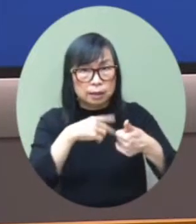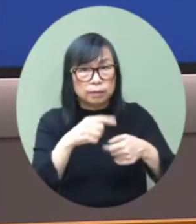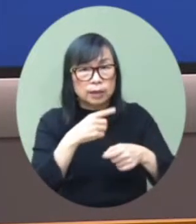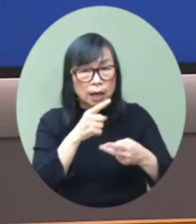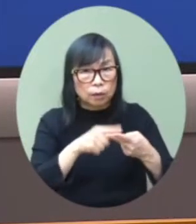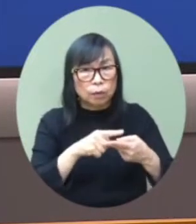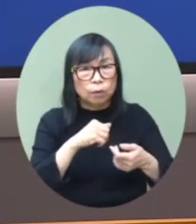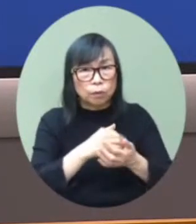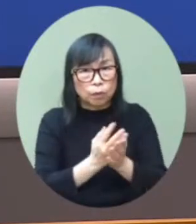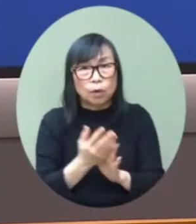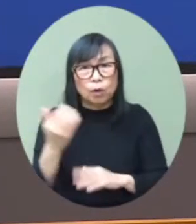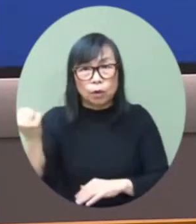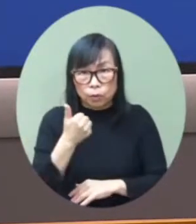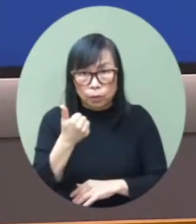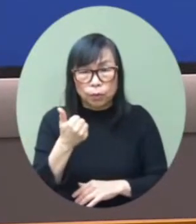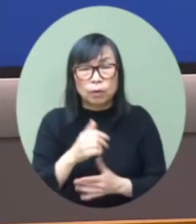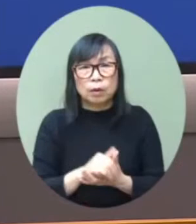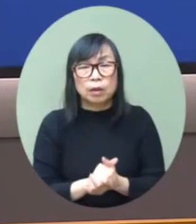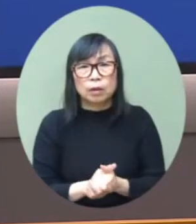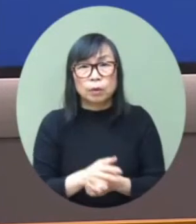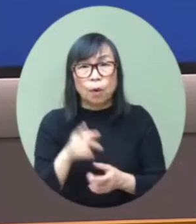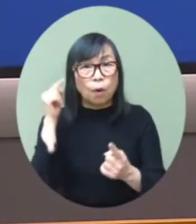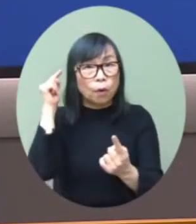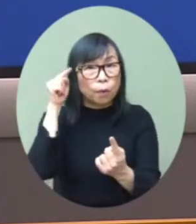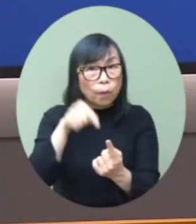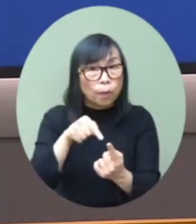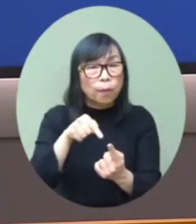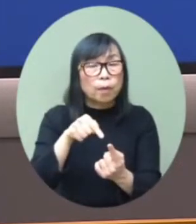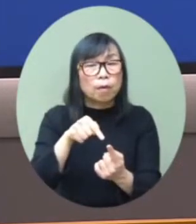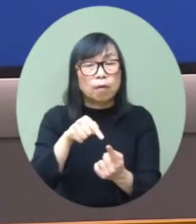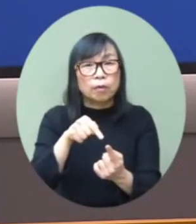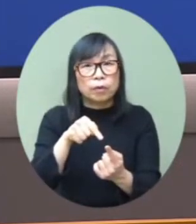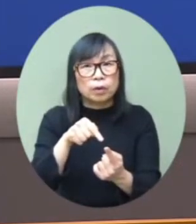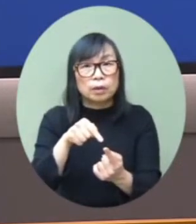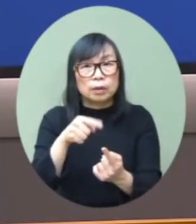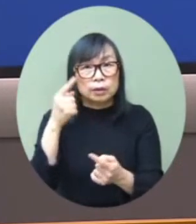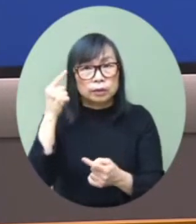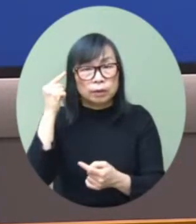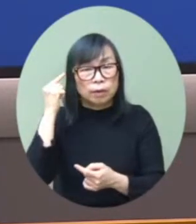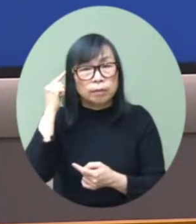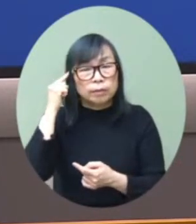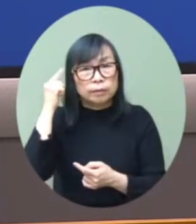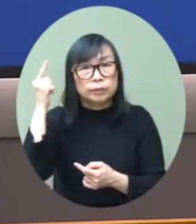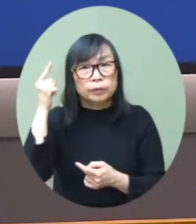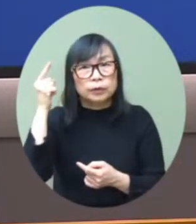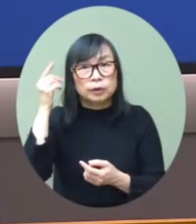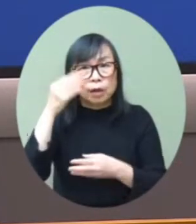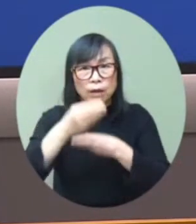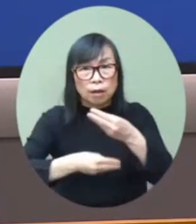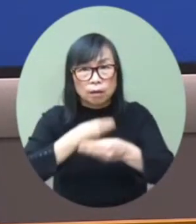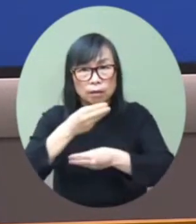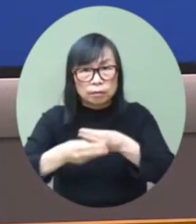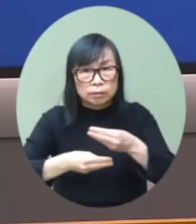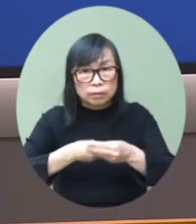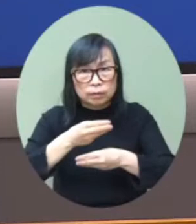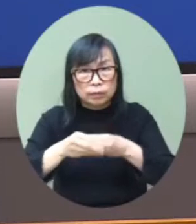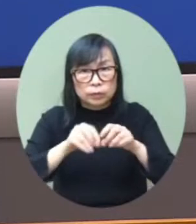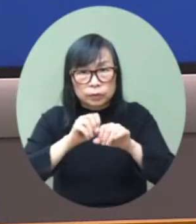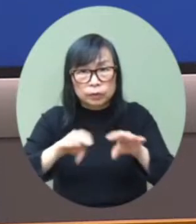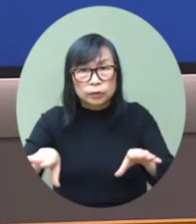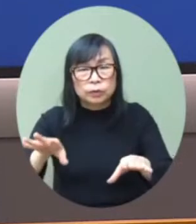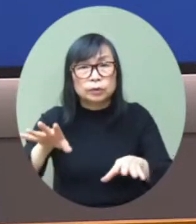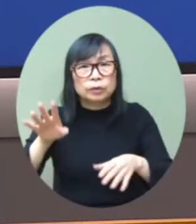aim at eliminating any silent transmissions in the community, so that we